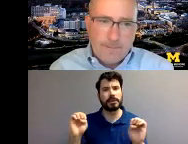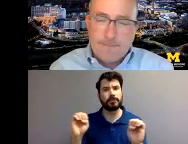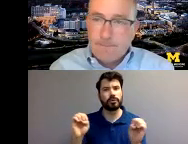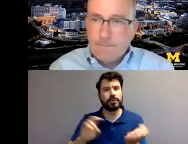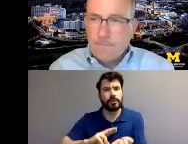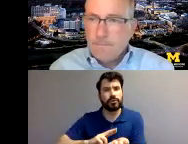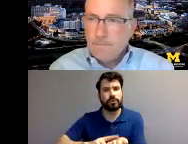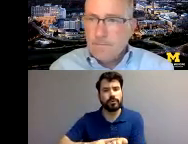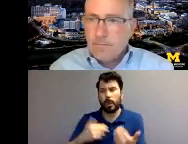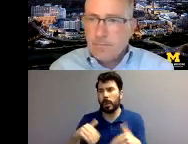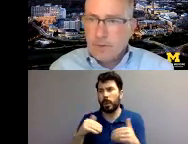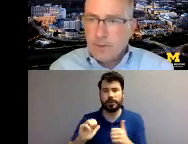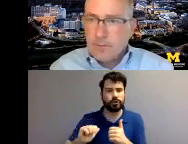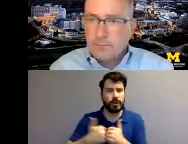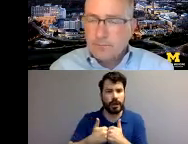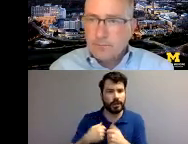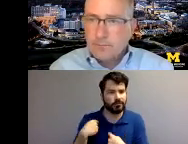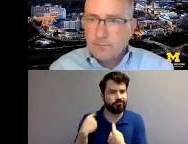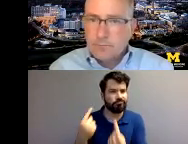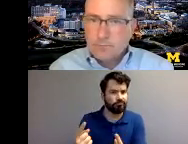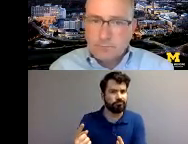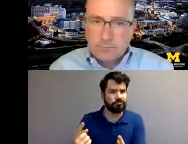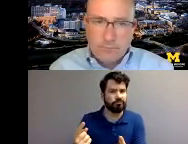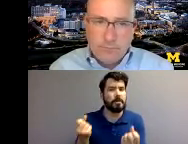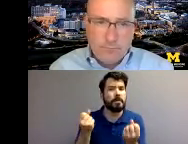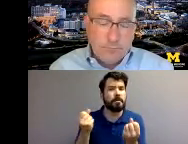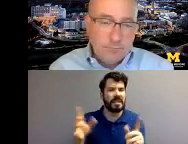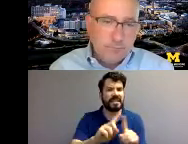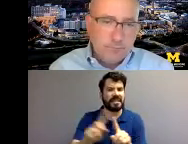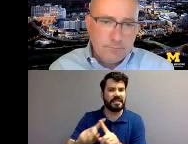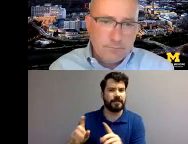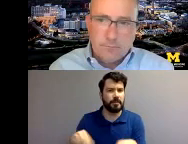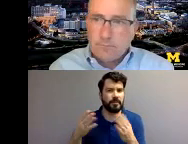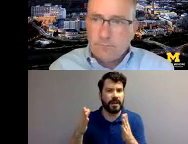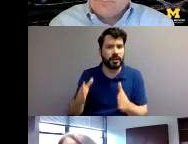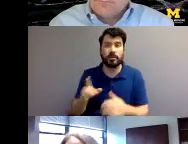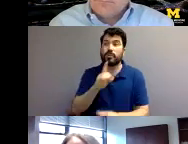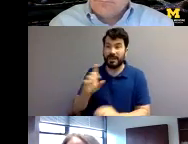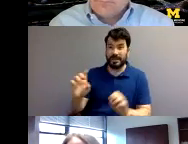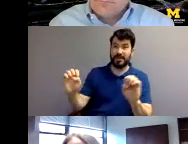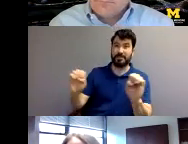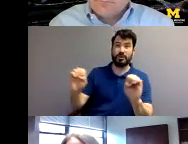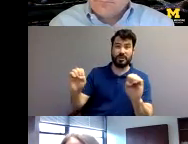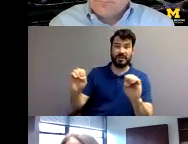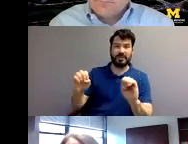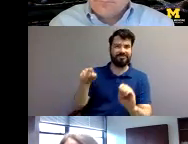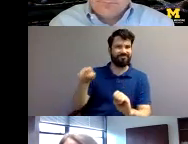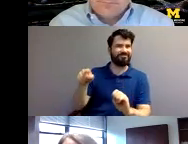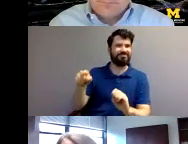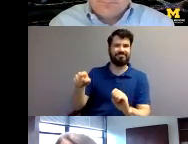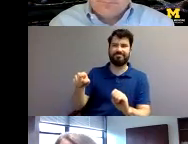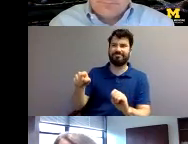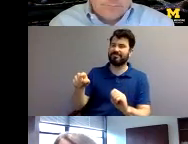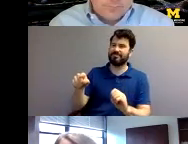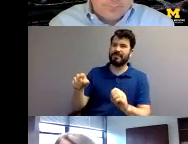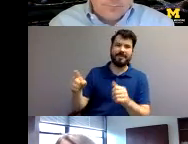for many healthcare providers, but our emergency room is really the front door for many people who need care in an